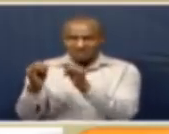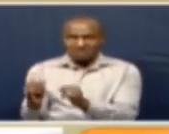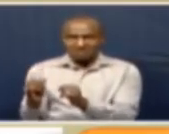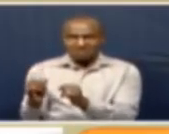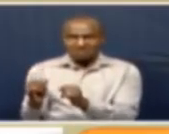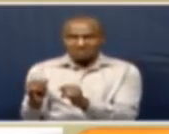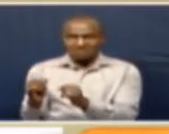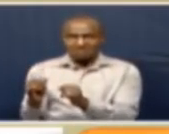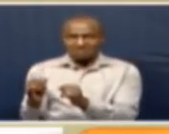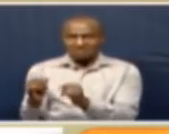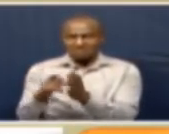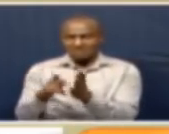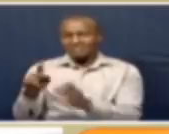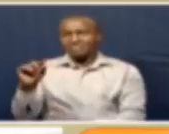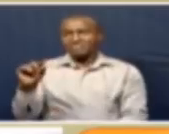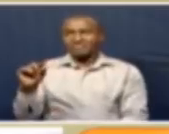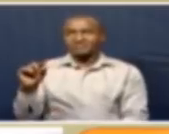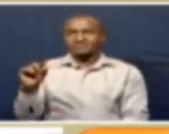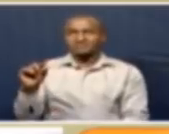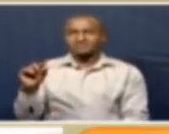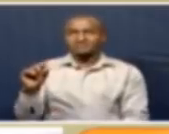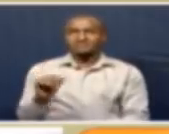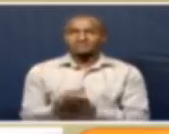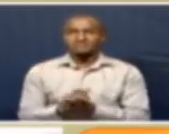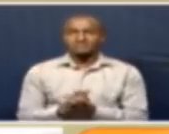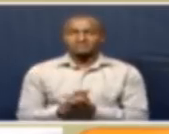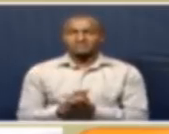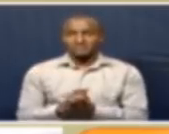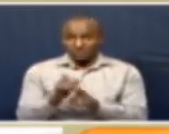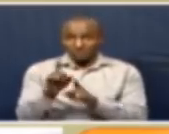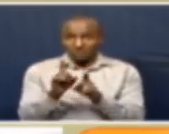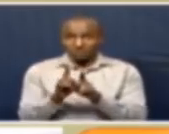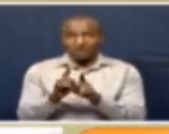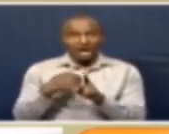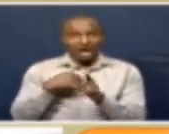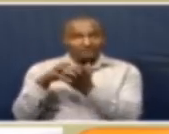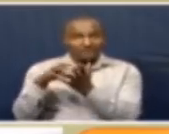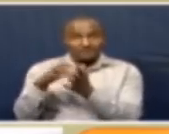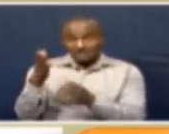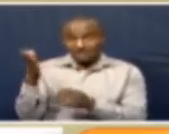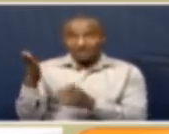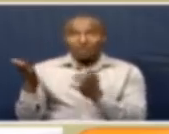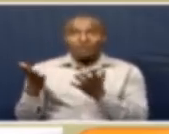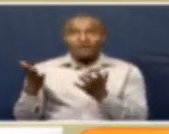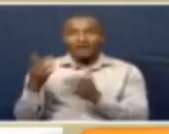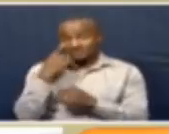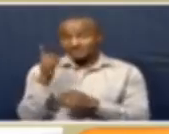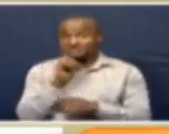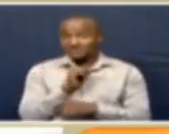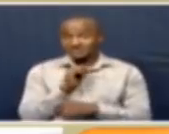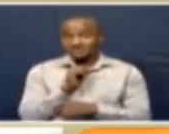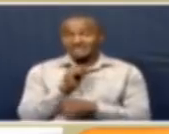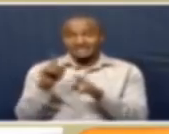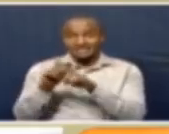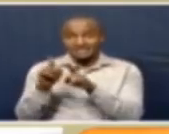know so much, they just pinch something off your pay. Yeah. And also, like, there's been a case also whereby I've seen the